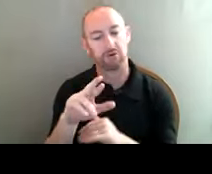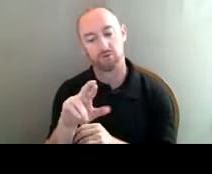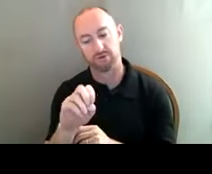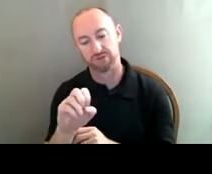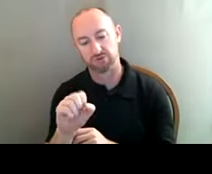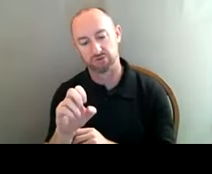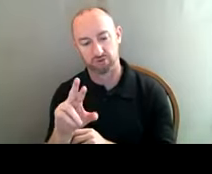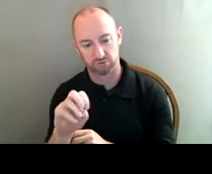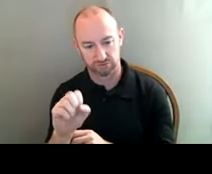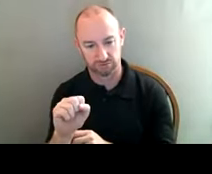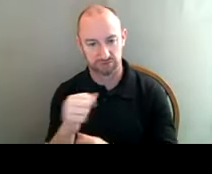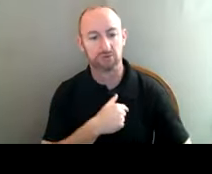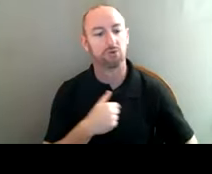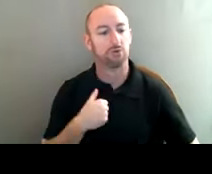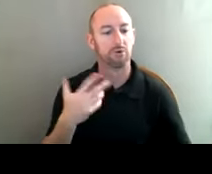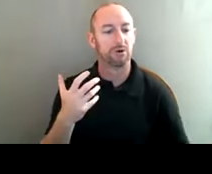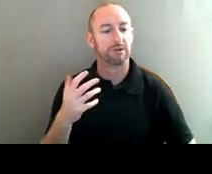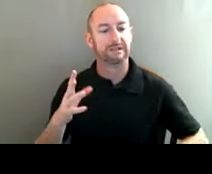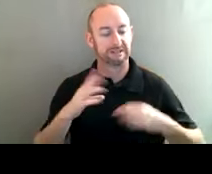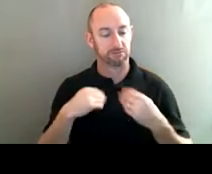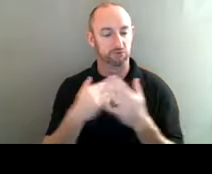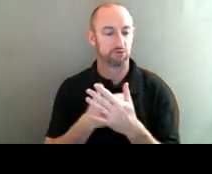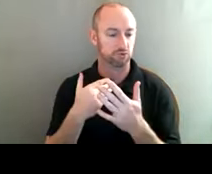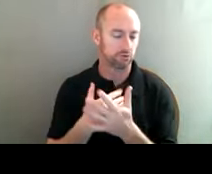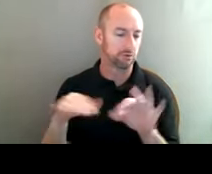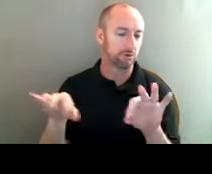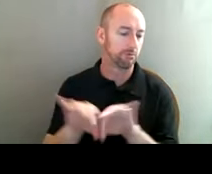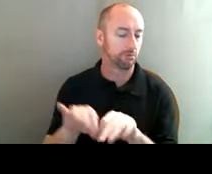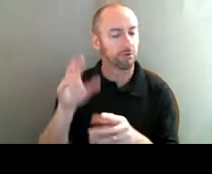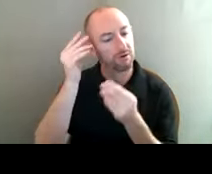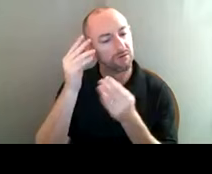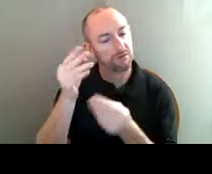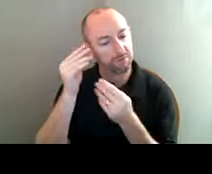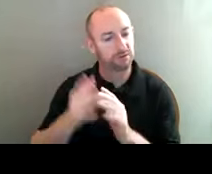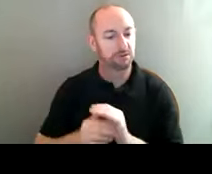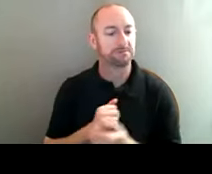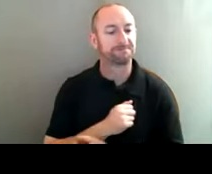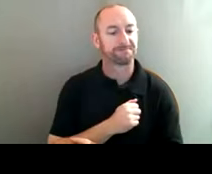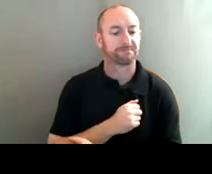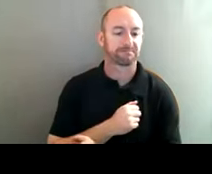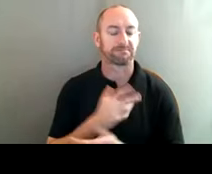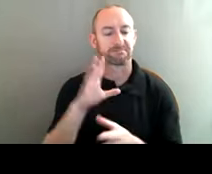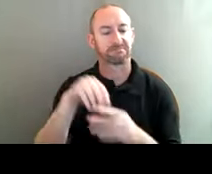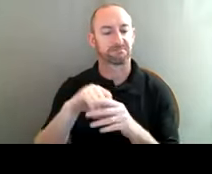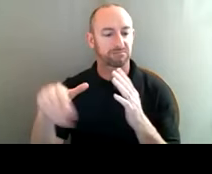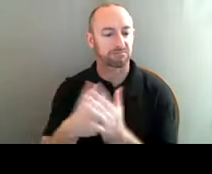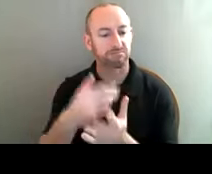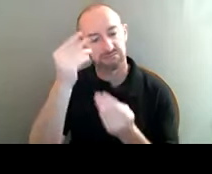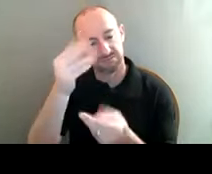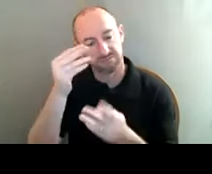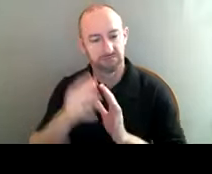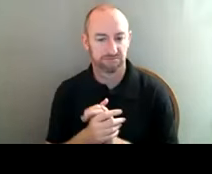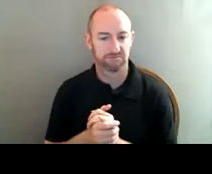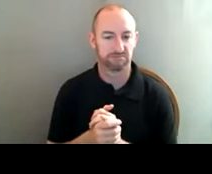accept new, useful quality information that has that context with it, instead of taking up space, for example,